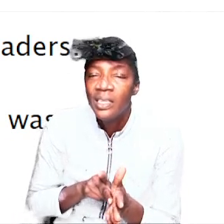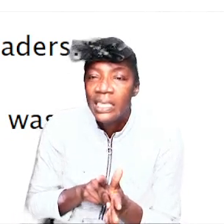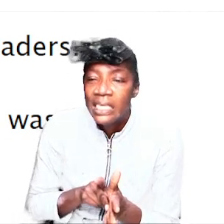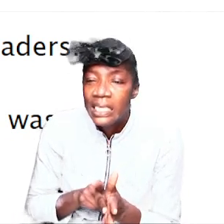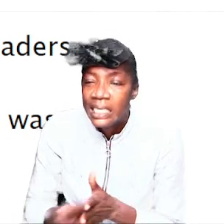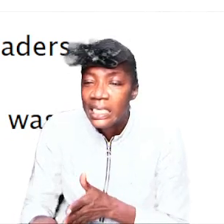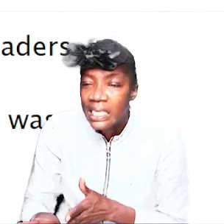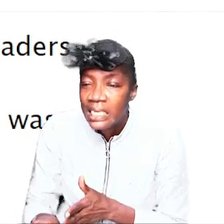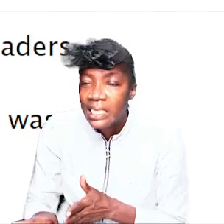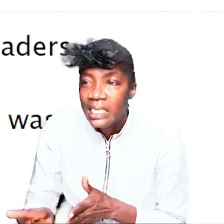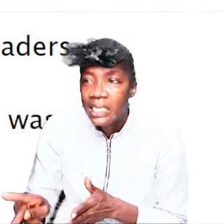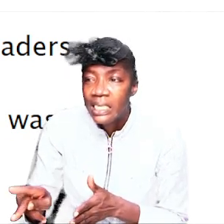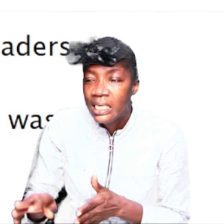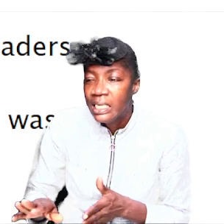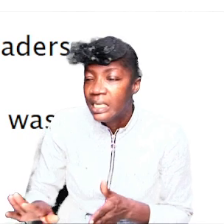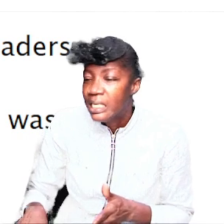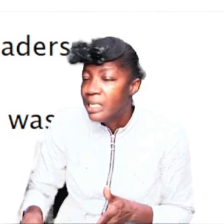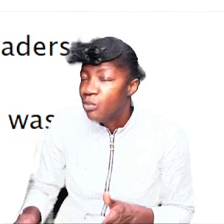his son